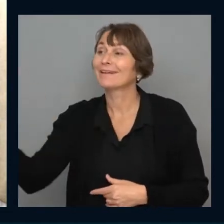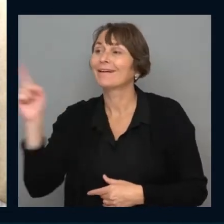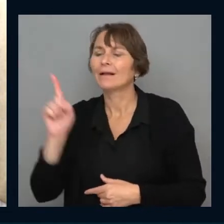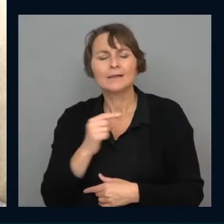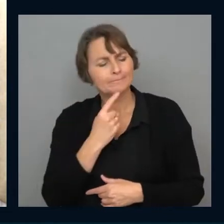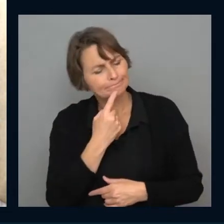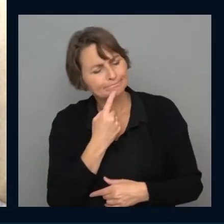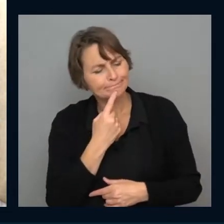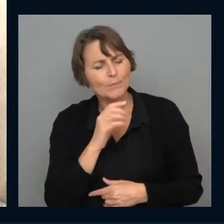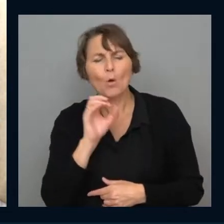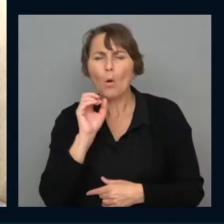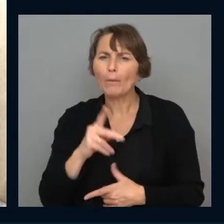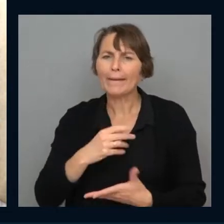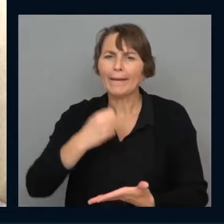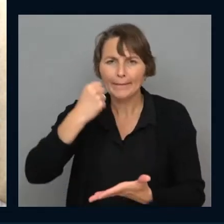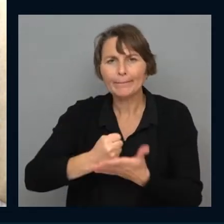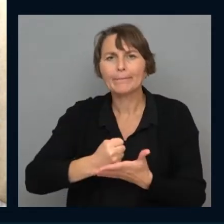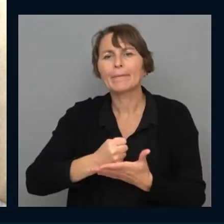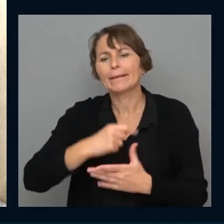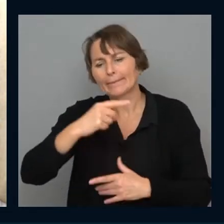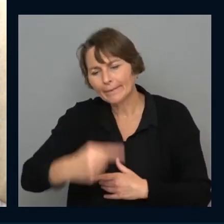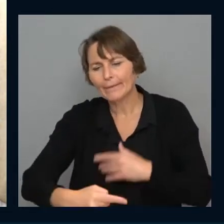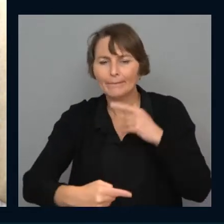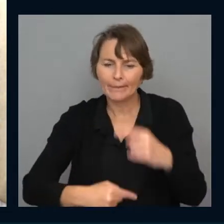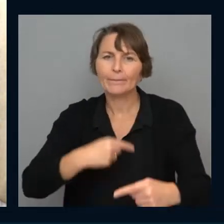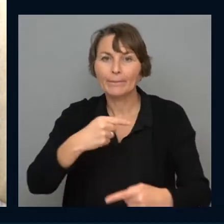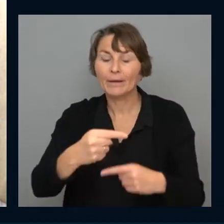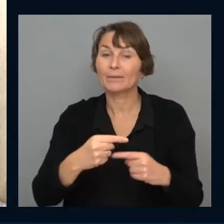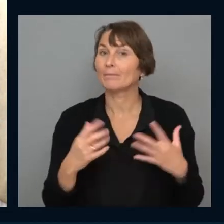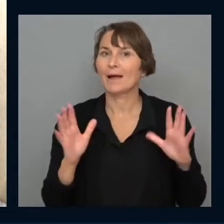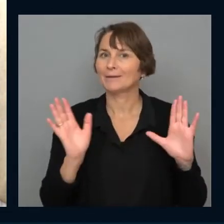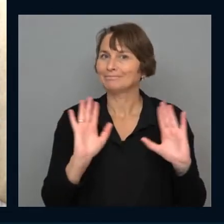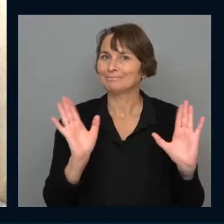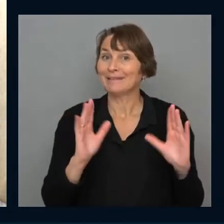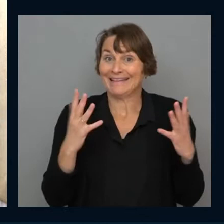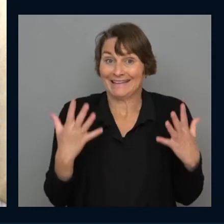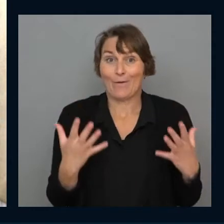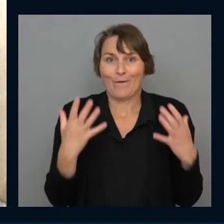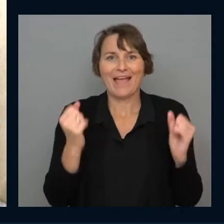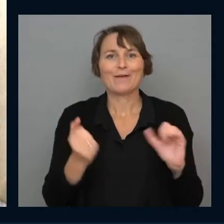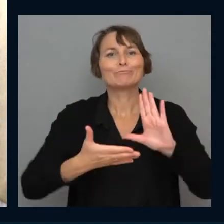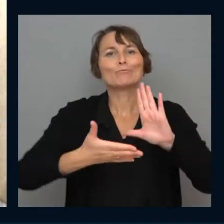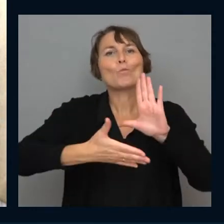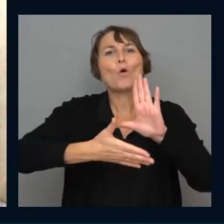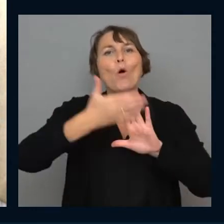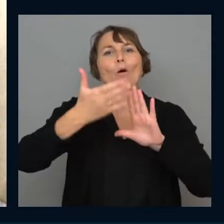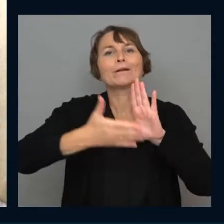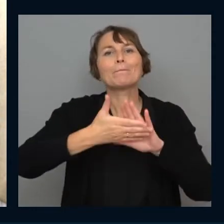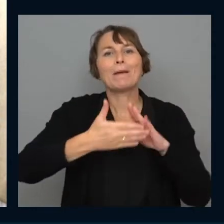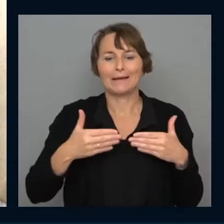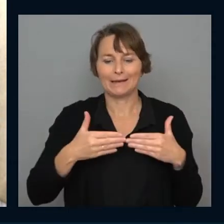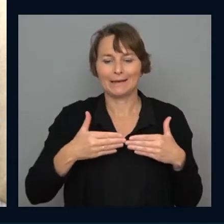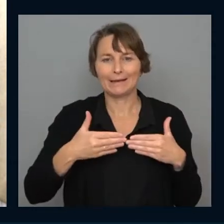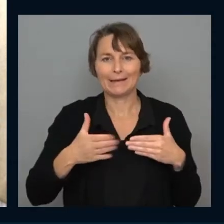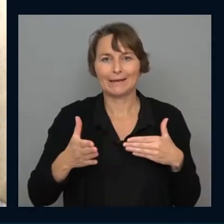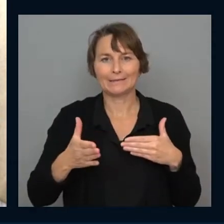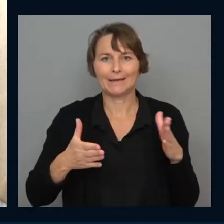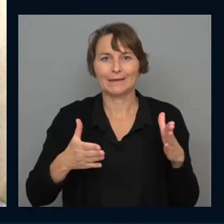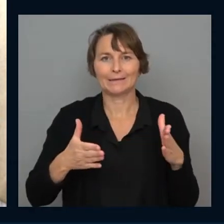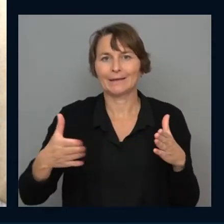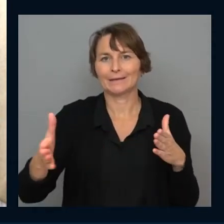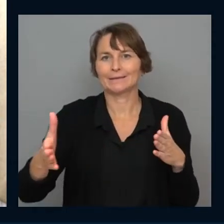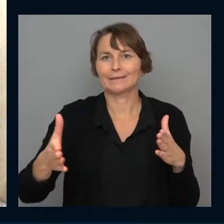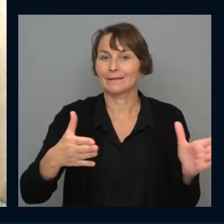you know, from dev into QA and so on and so forth. But we also have automated gates that uses code